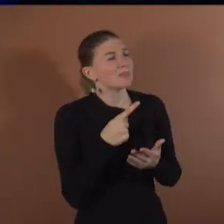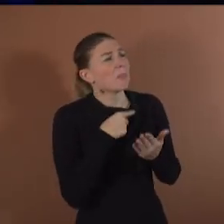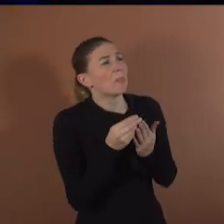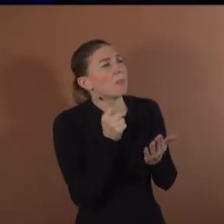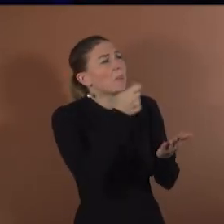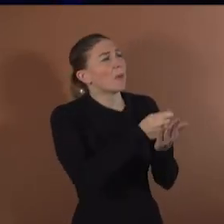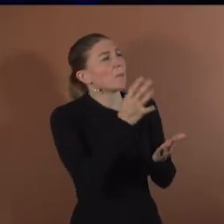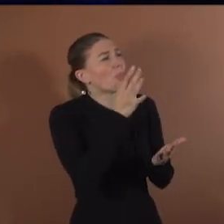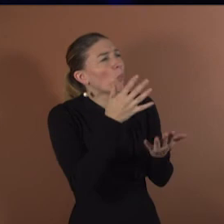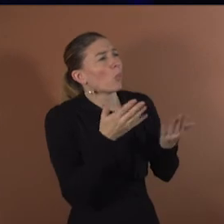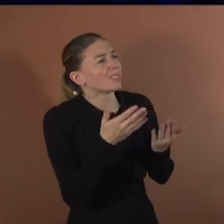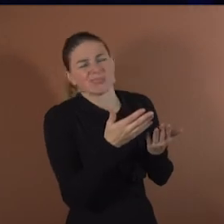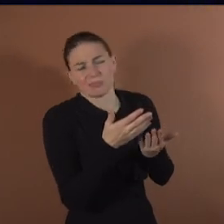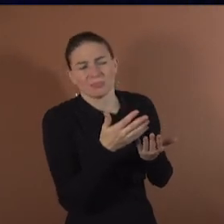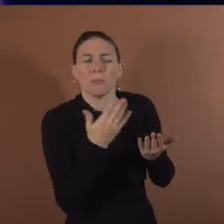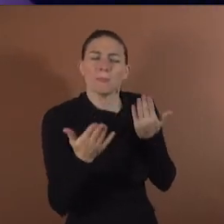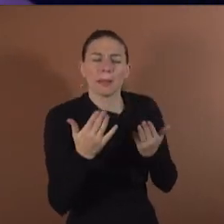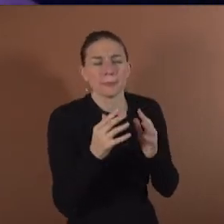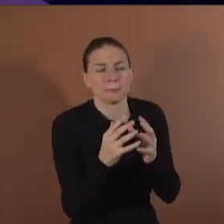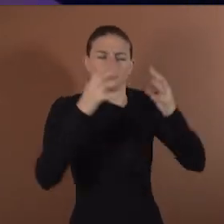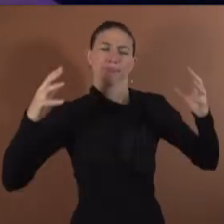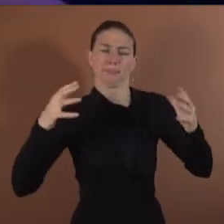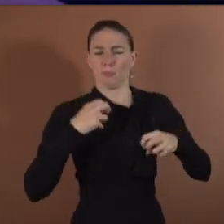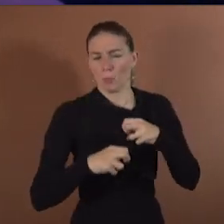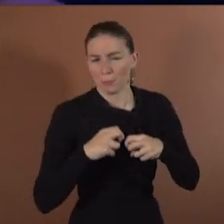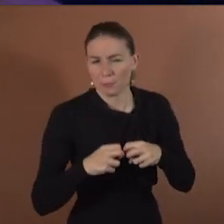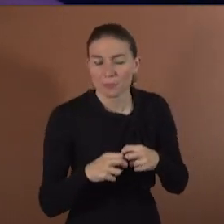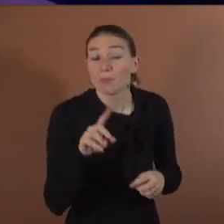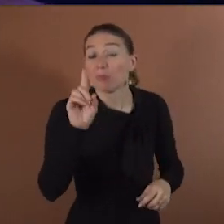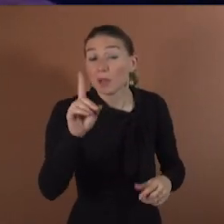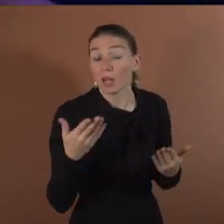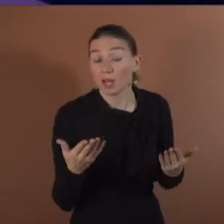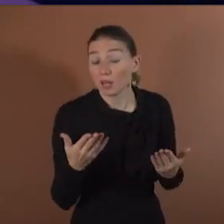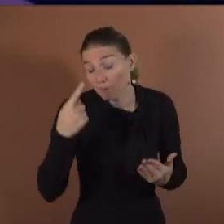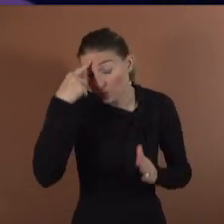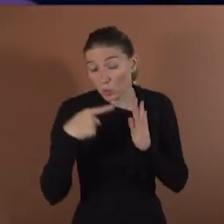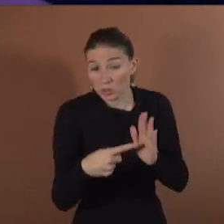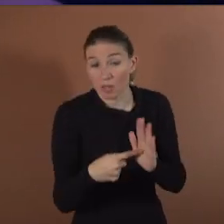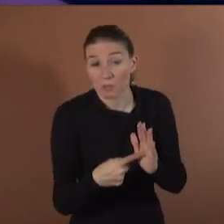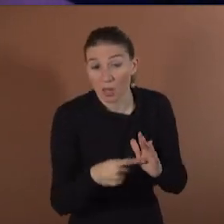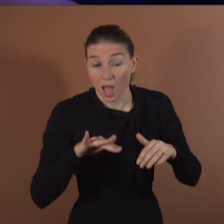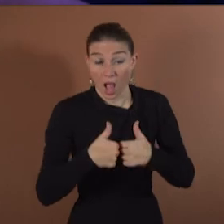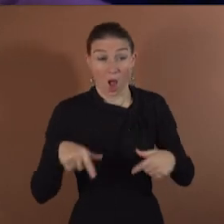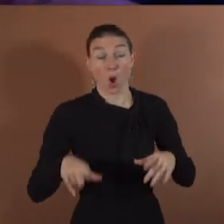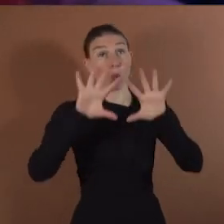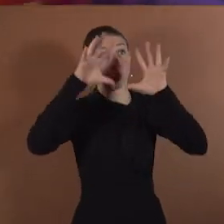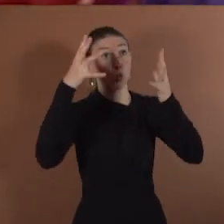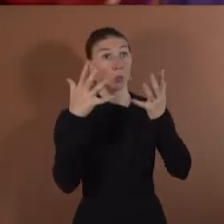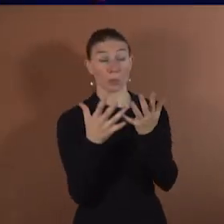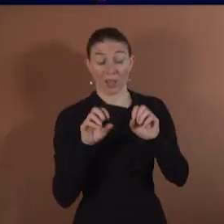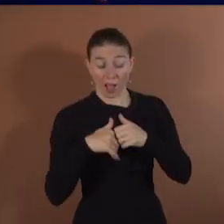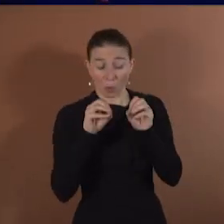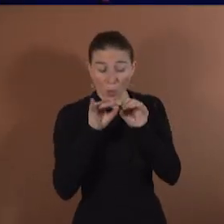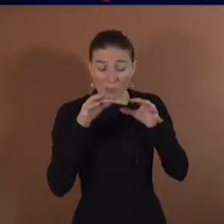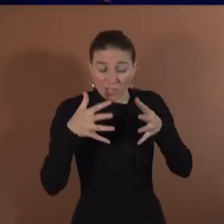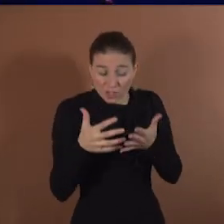sort. So I think that mini worlds is just one of a million different ways that you could tackle this problem. And I think it's quite a cool way of doing